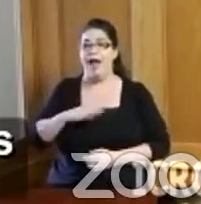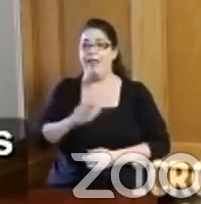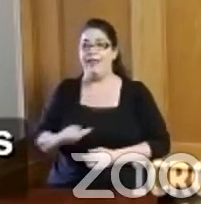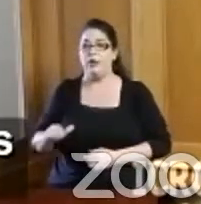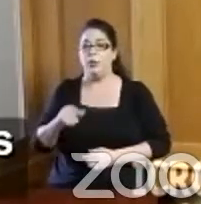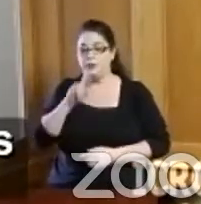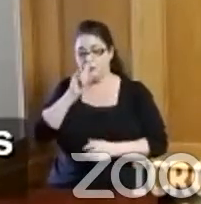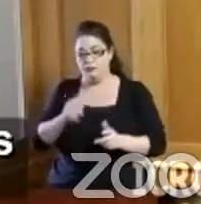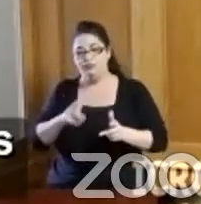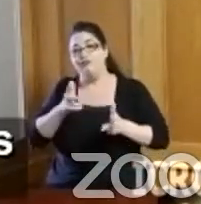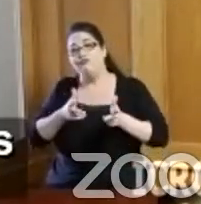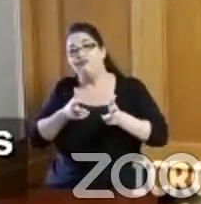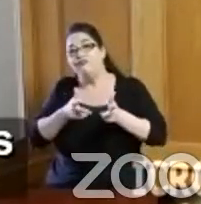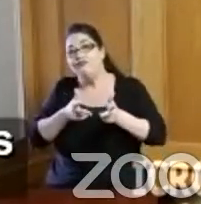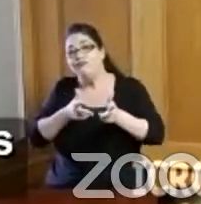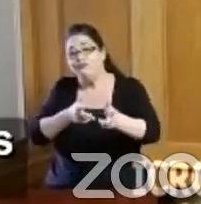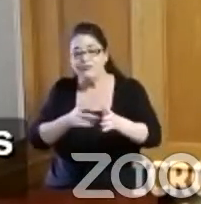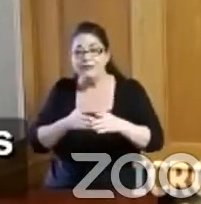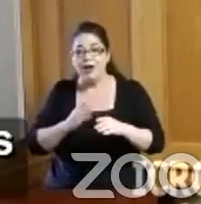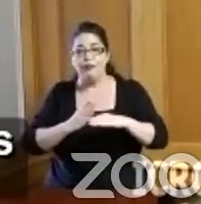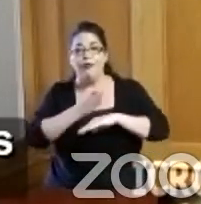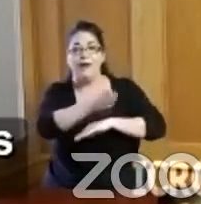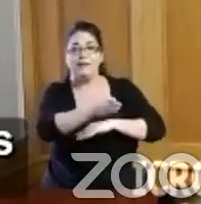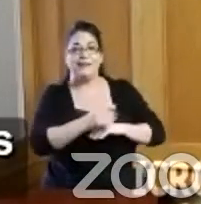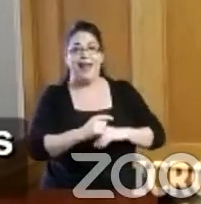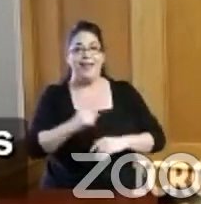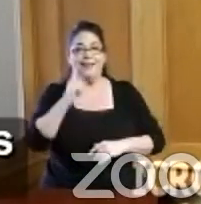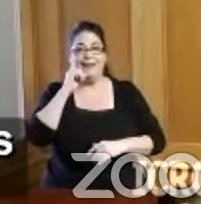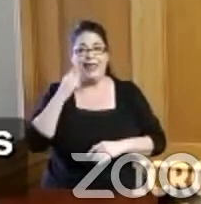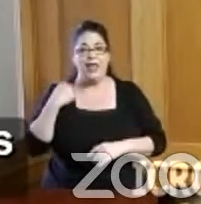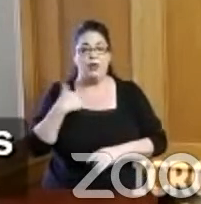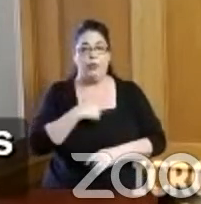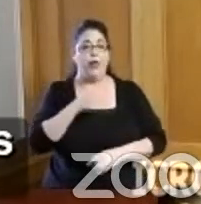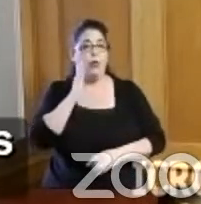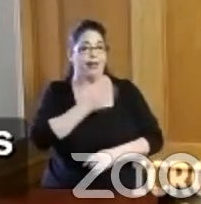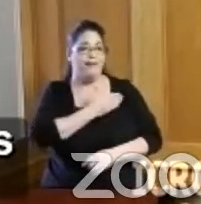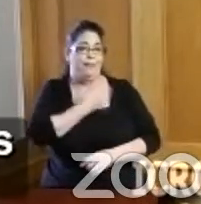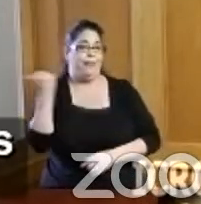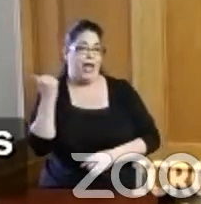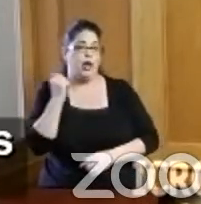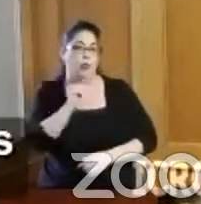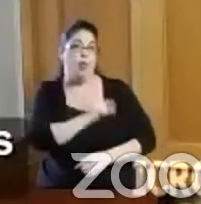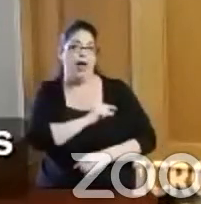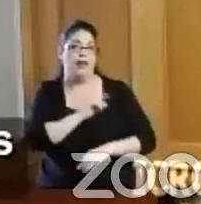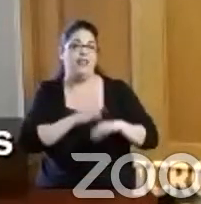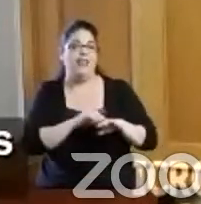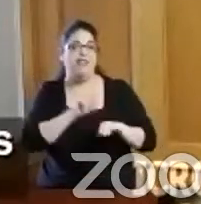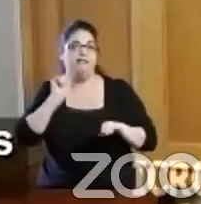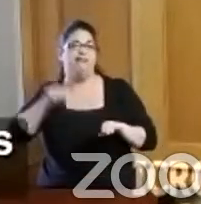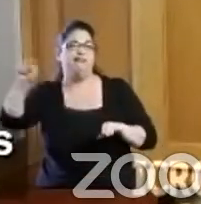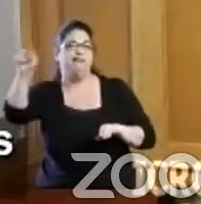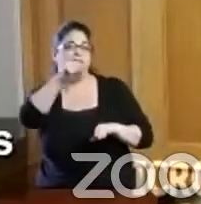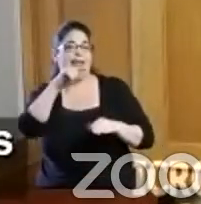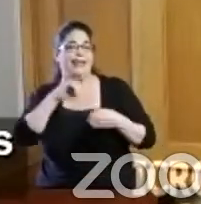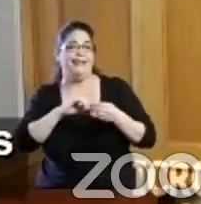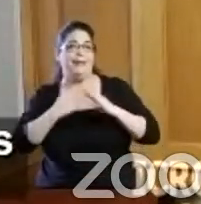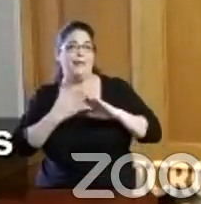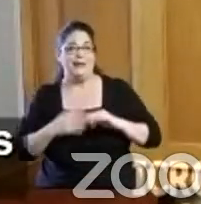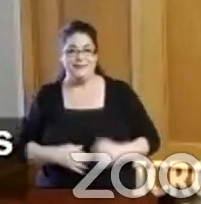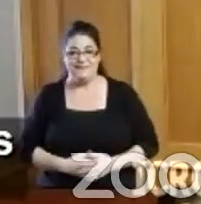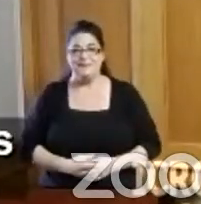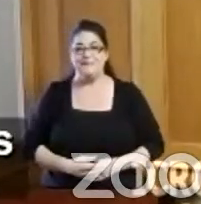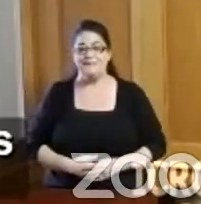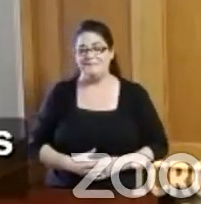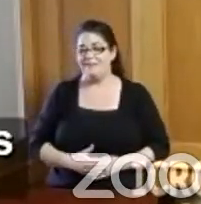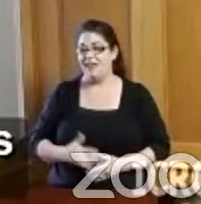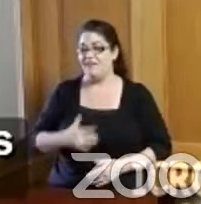the road at Hilton Head and everything. And I think we're going to have better crossing than a lot of these you'll see. So I really am confident we were